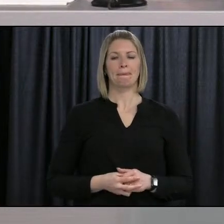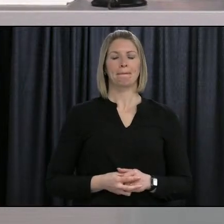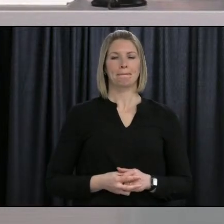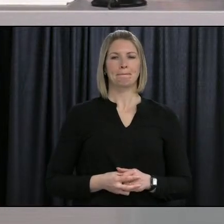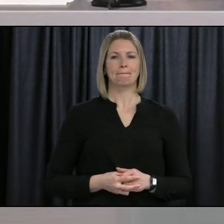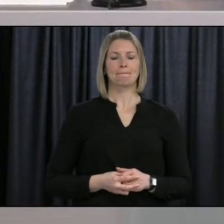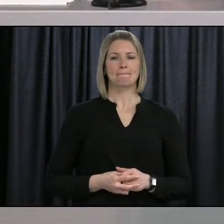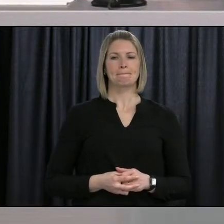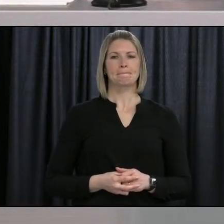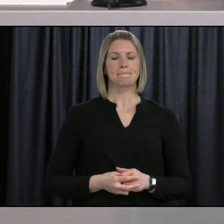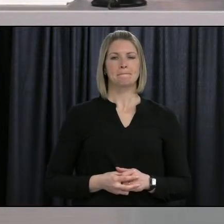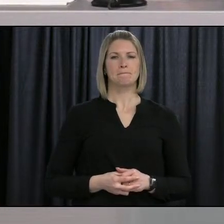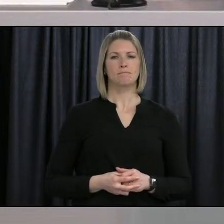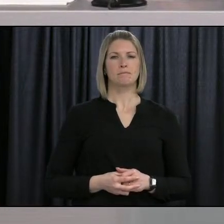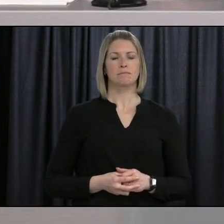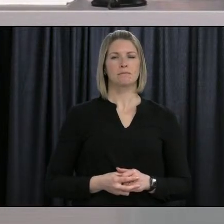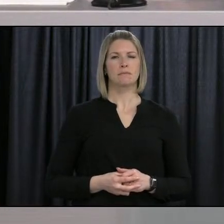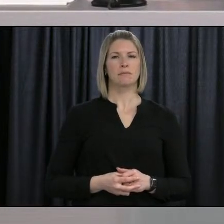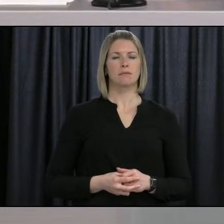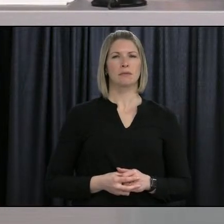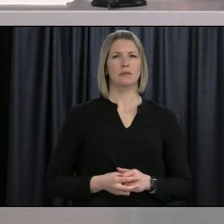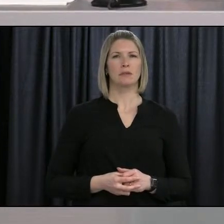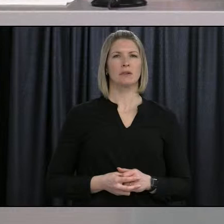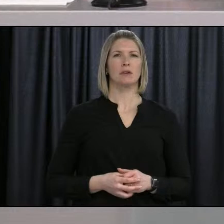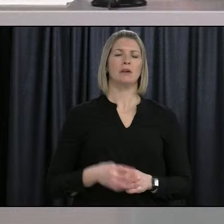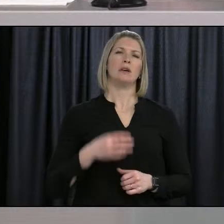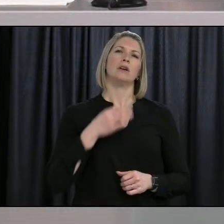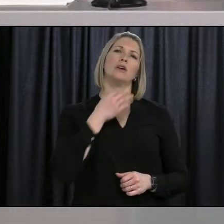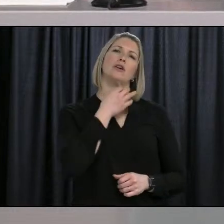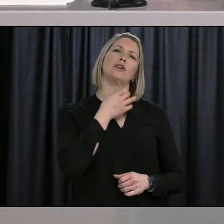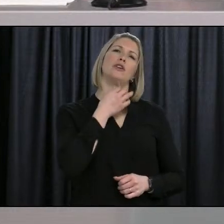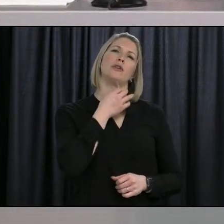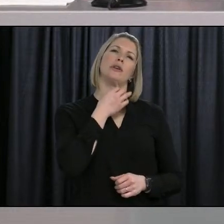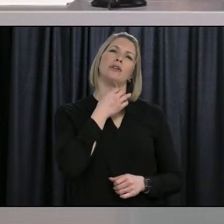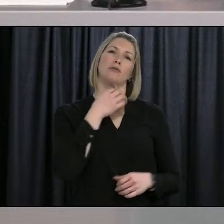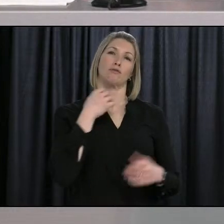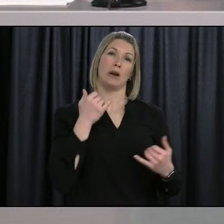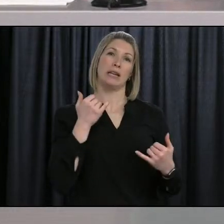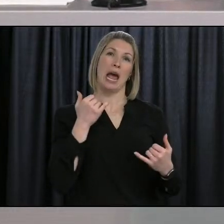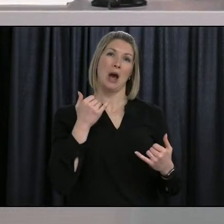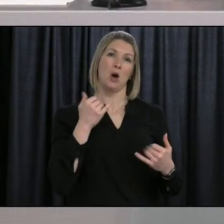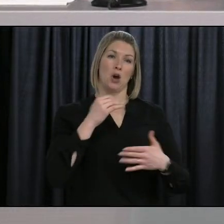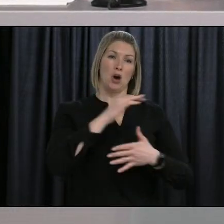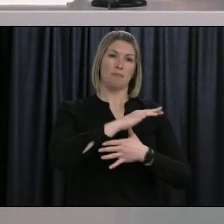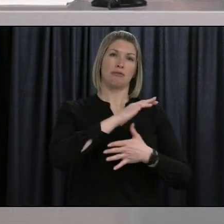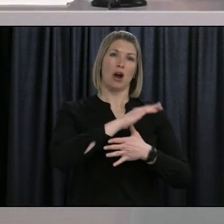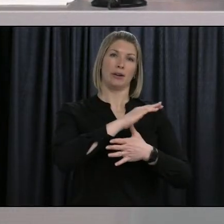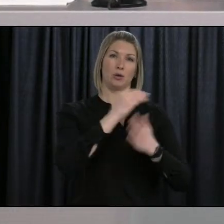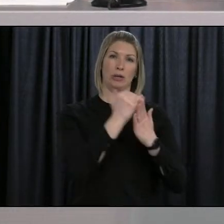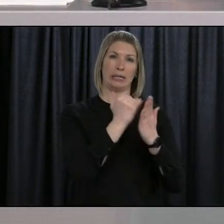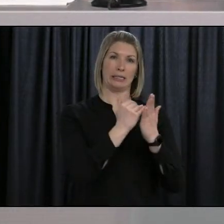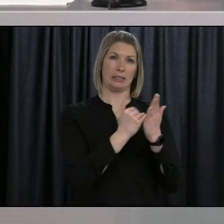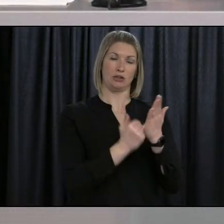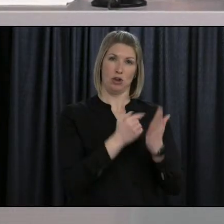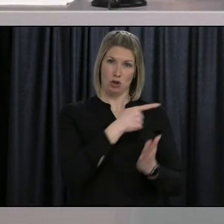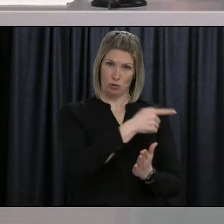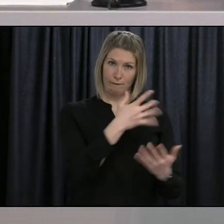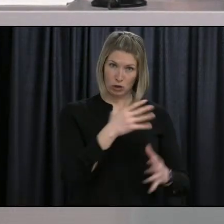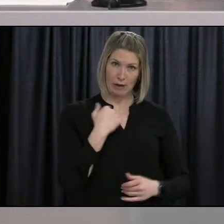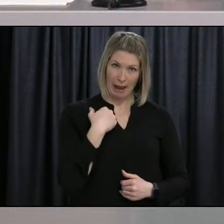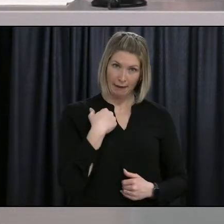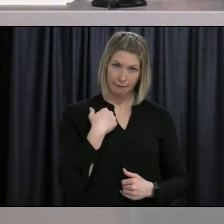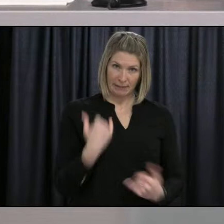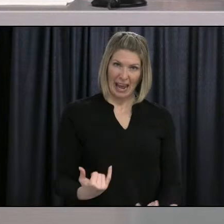Hi, just following up on an earlier question. Do you have a running priority list right now, like a working or a draft list, like other provinces